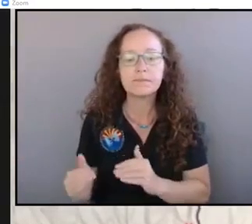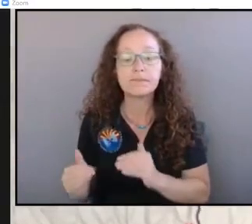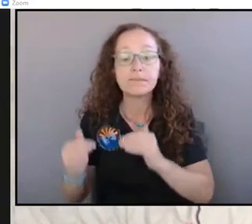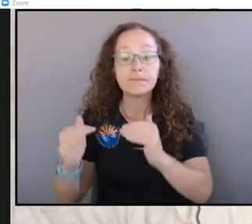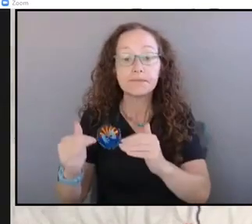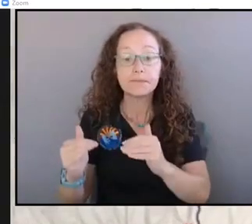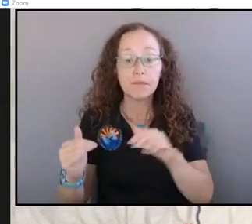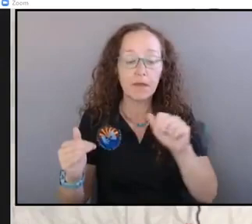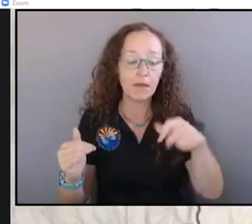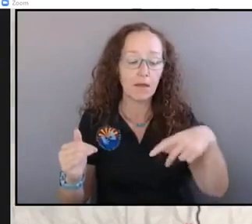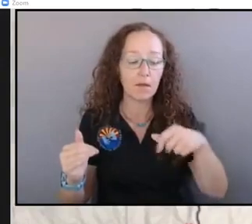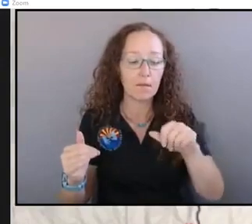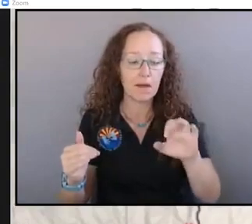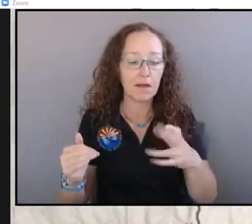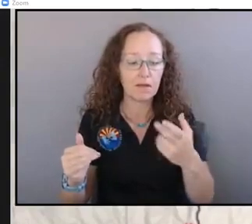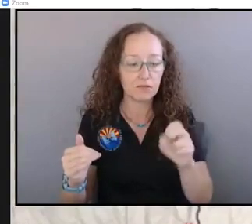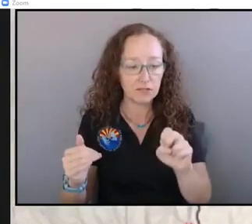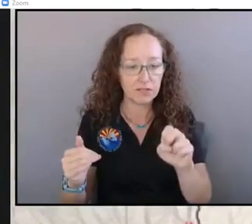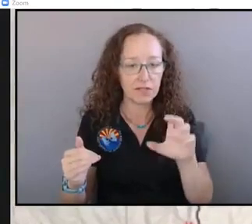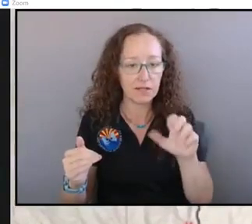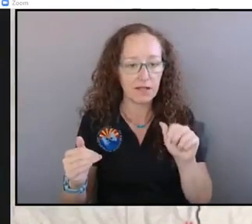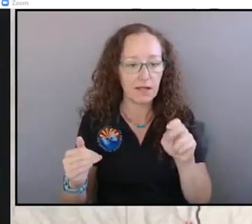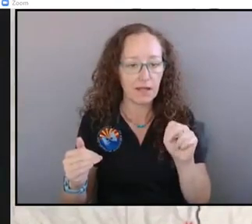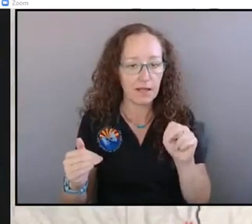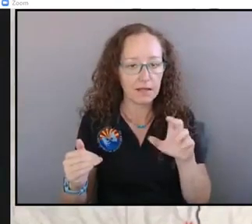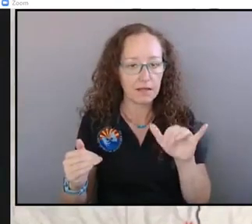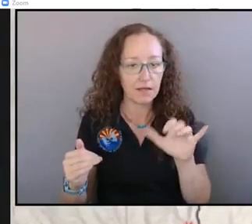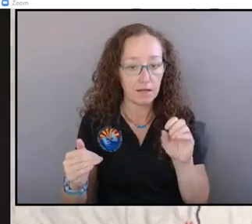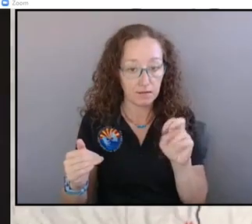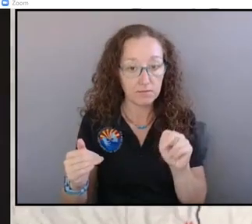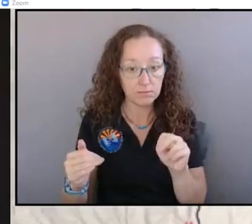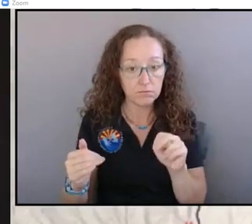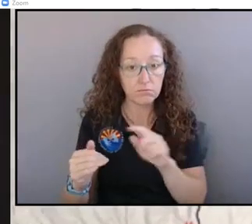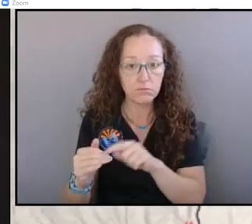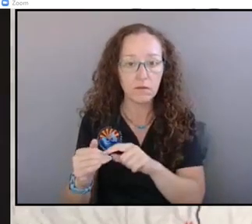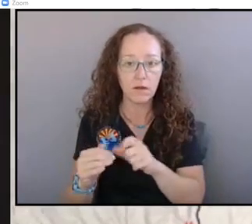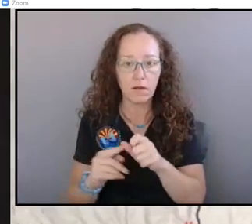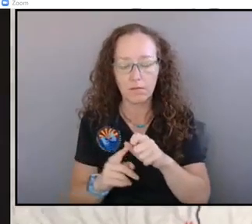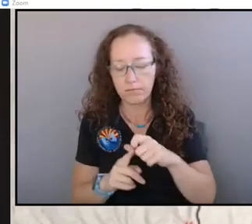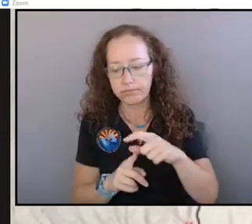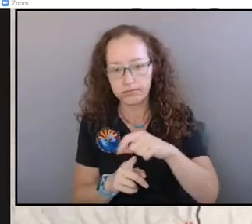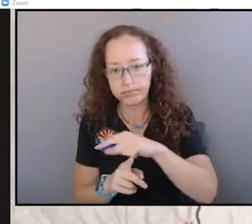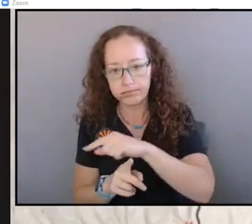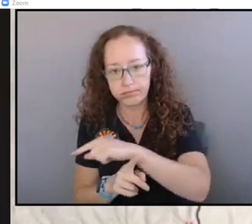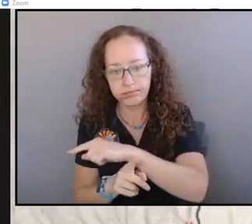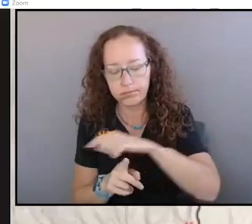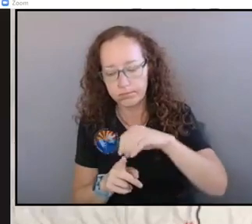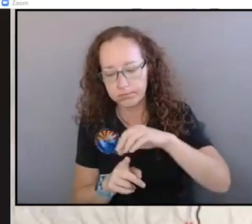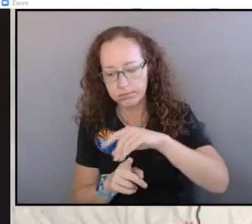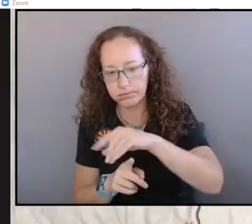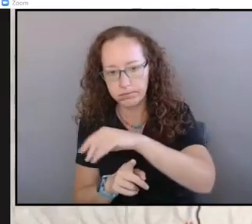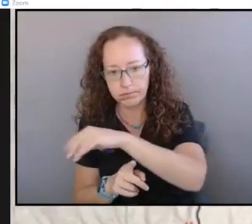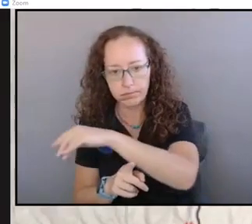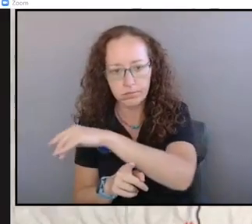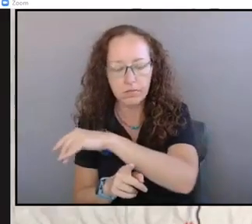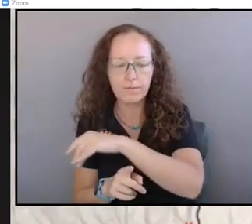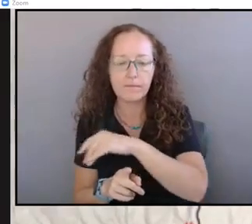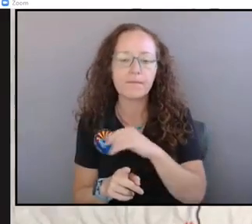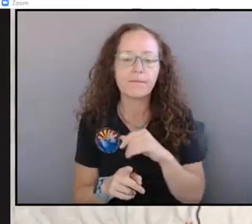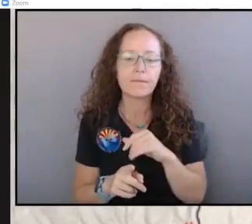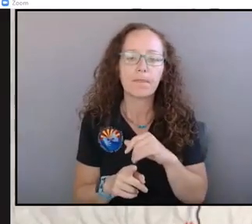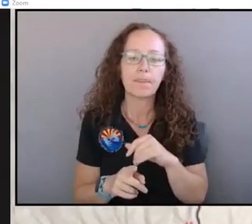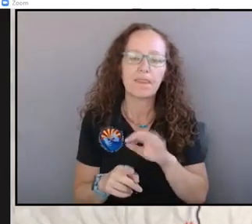Apache Canyon, right up in there. We did have a finger come out around 9 o'clock, same with Redosa